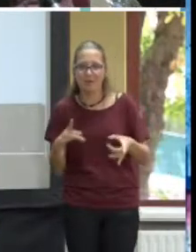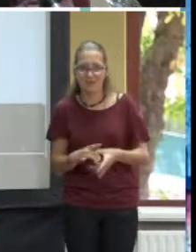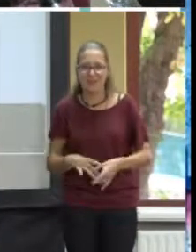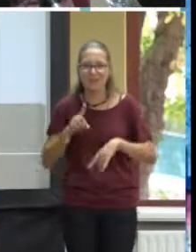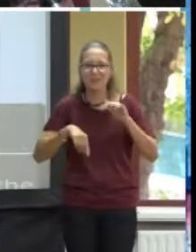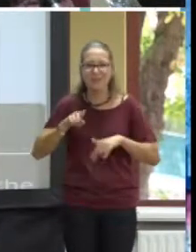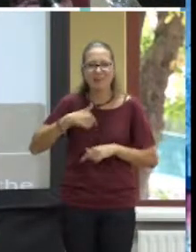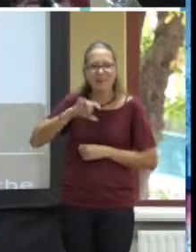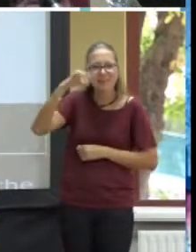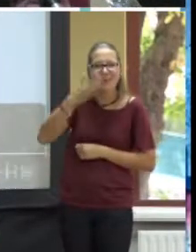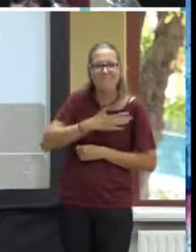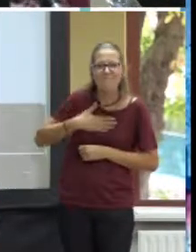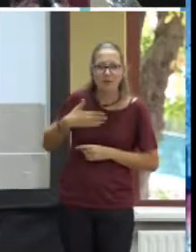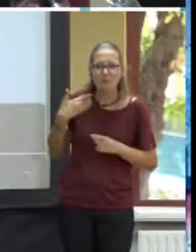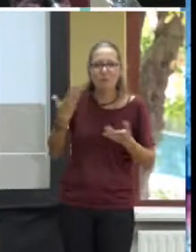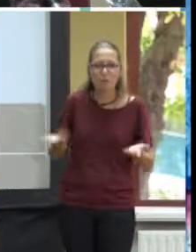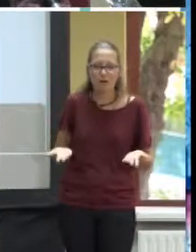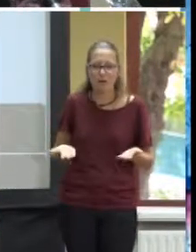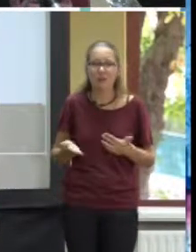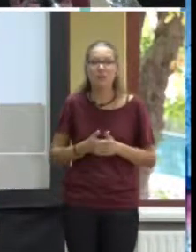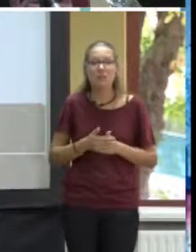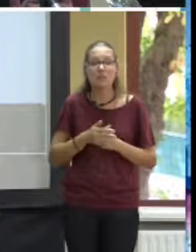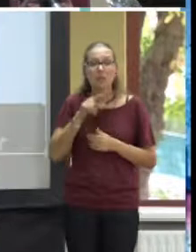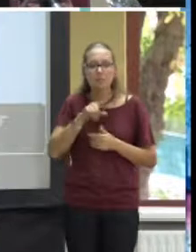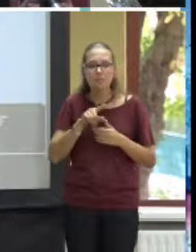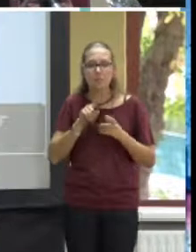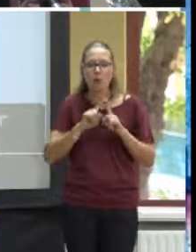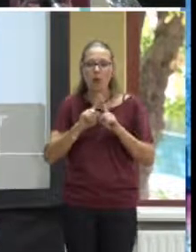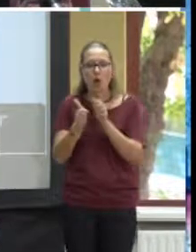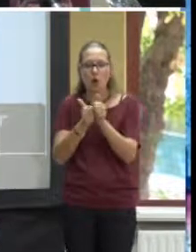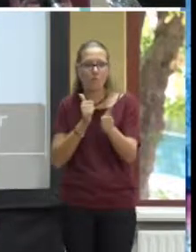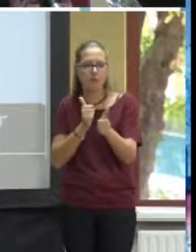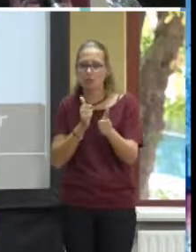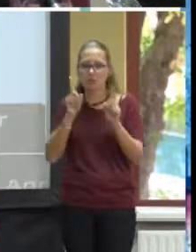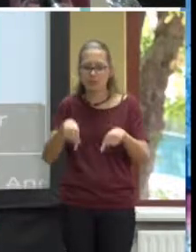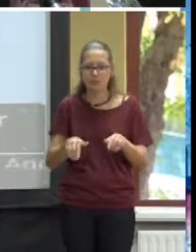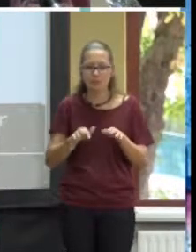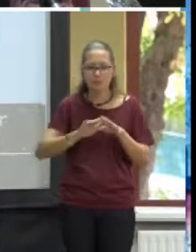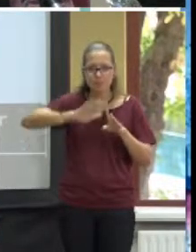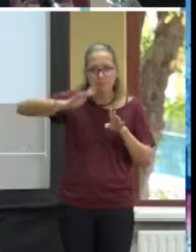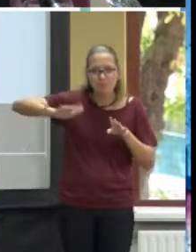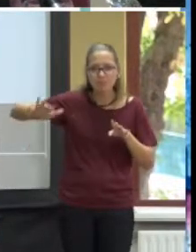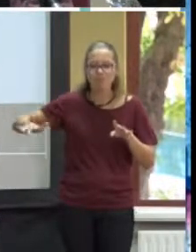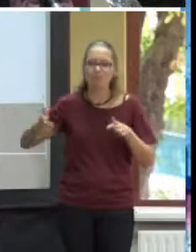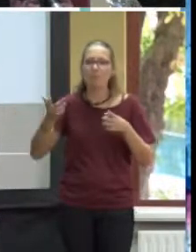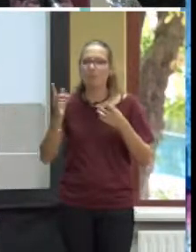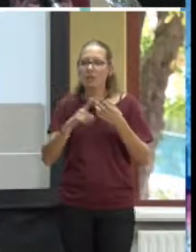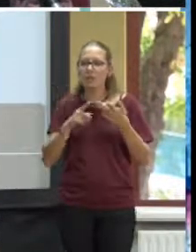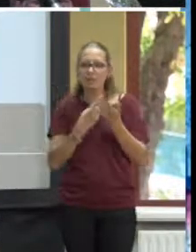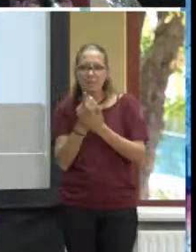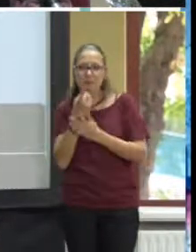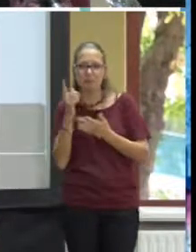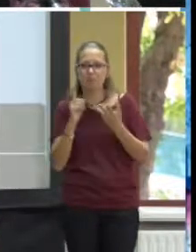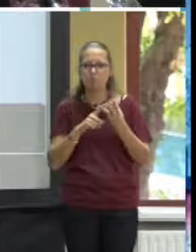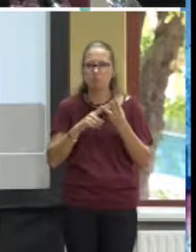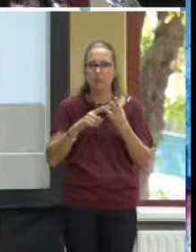each station. And they were not only reproductions, but also reliefs,